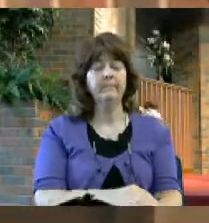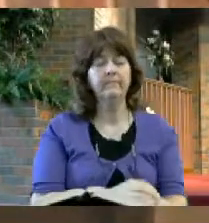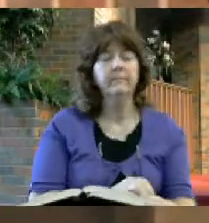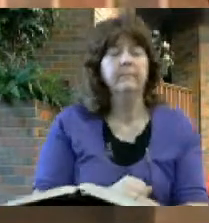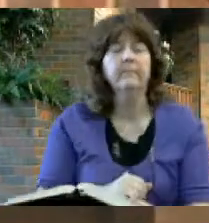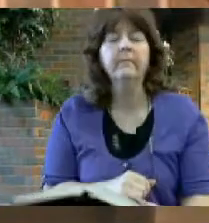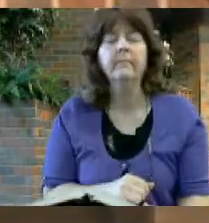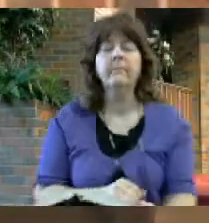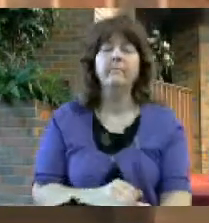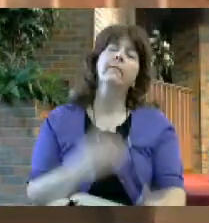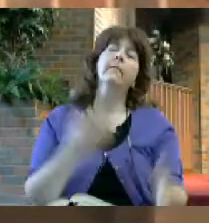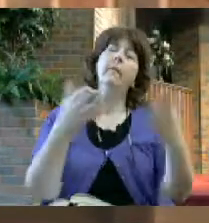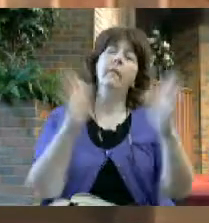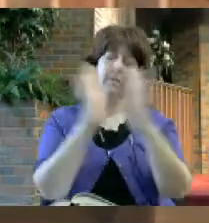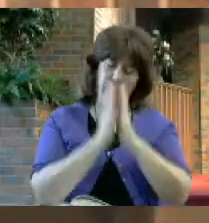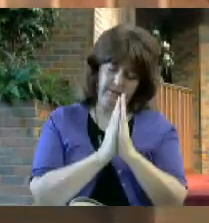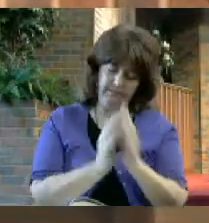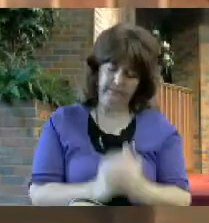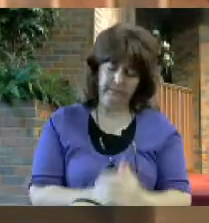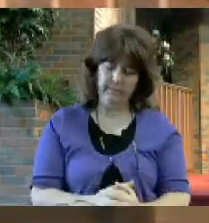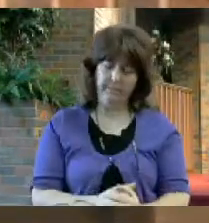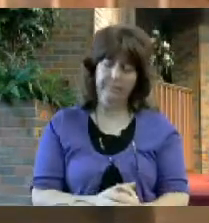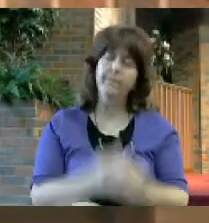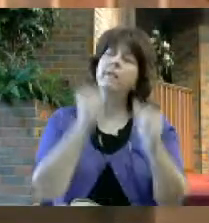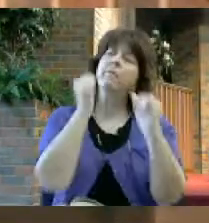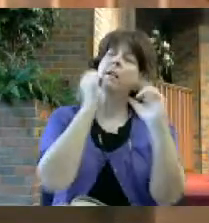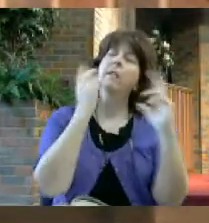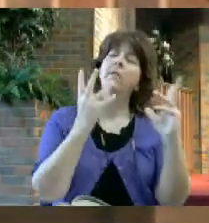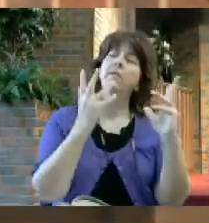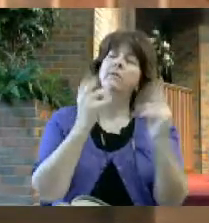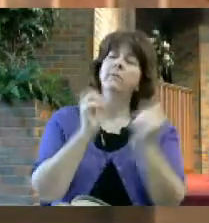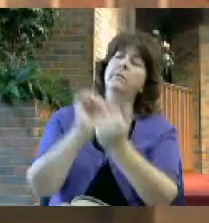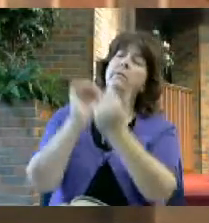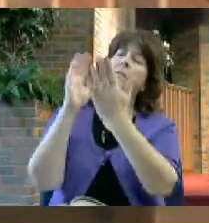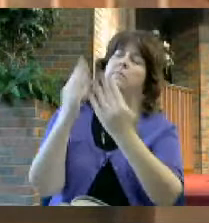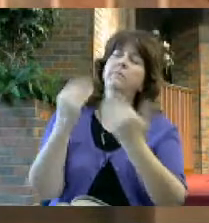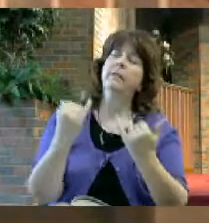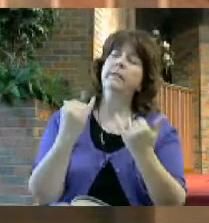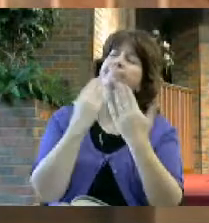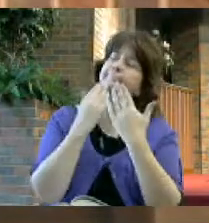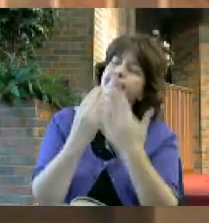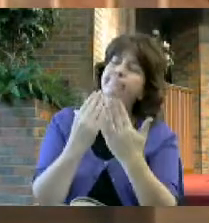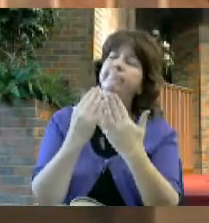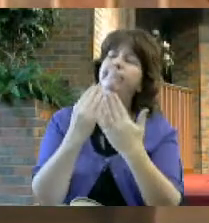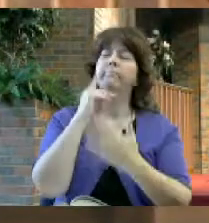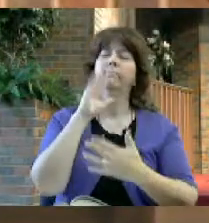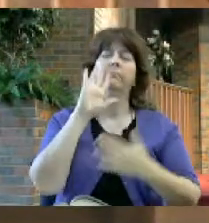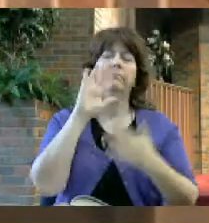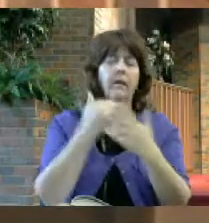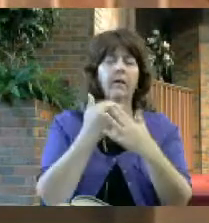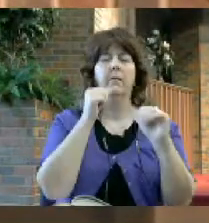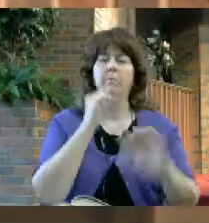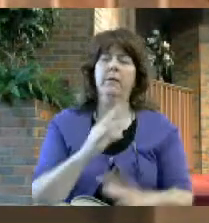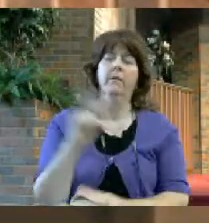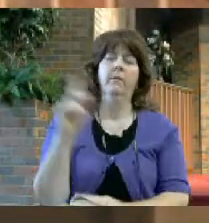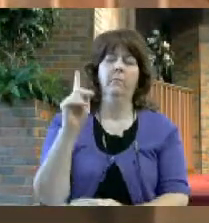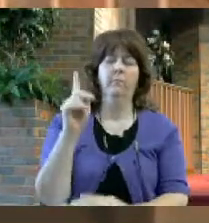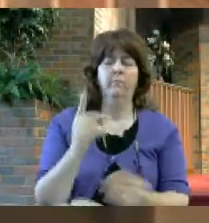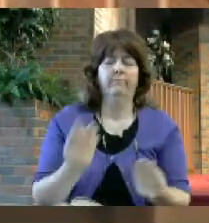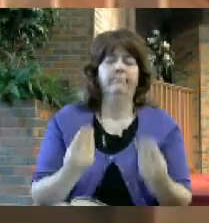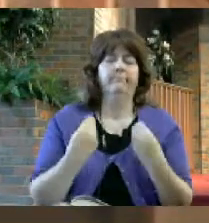Let us pray. Father, we come to you today thanking you for all the blessings that you give us. the blessings